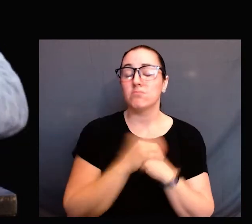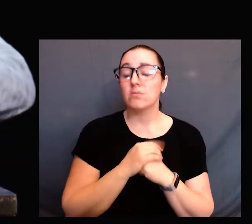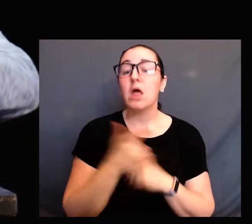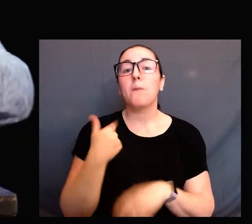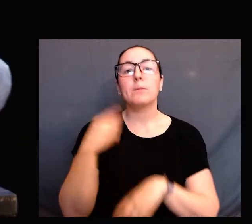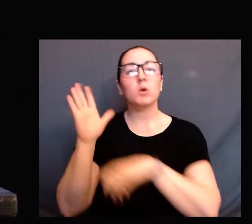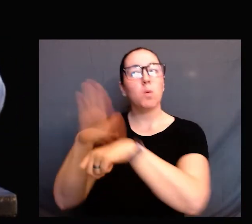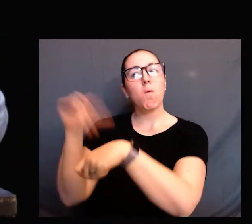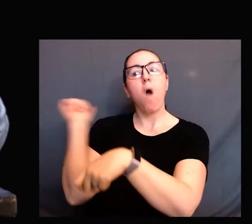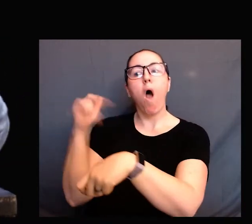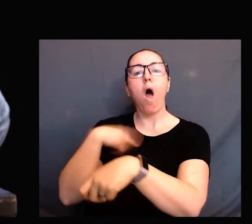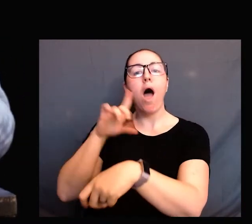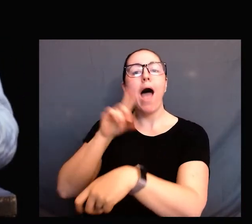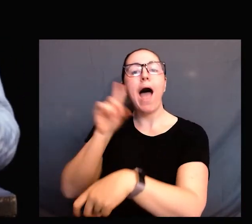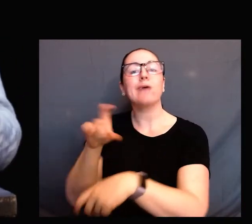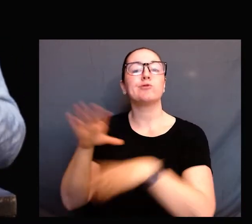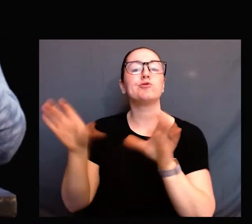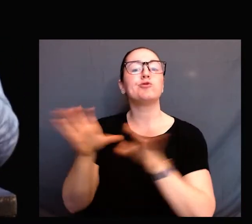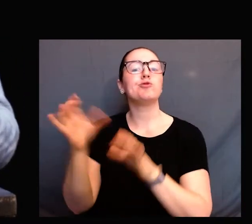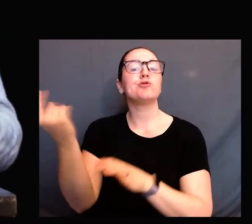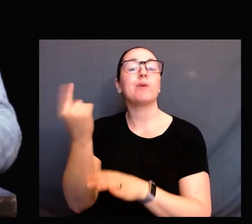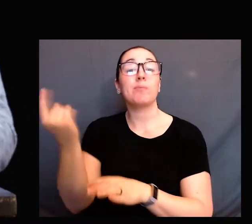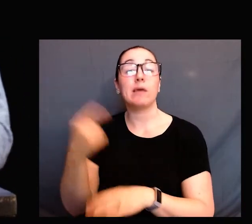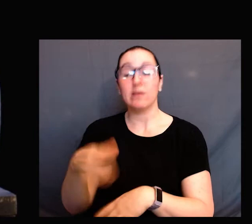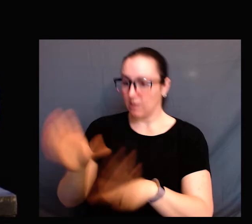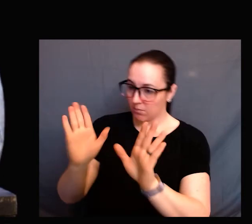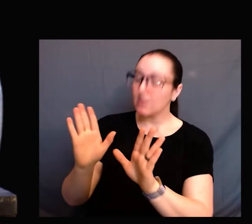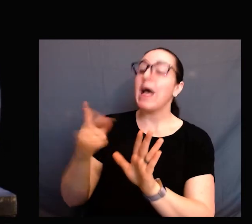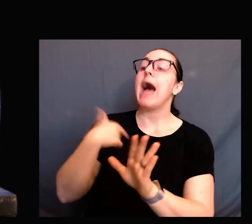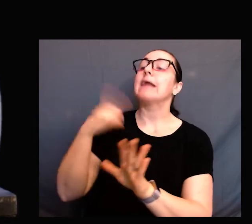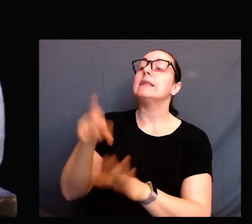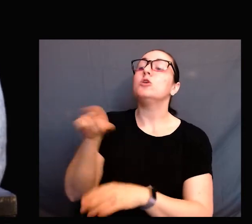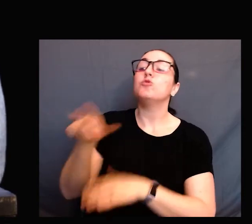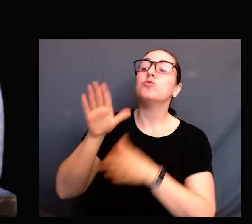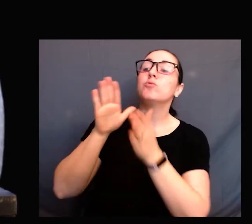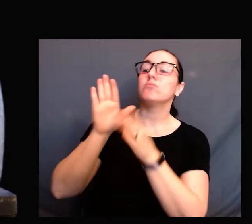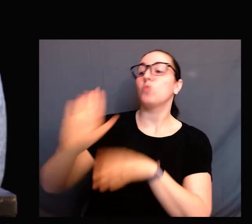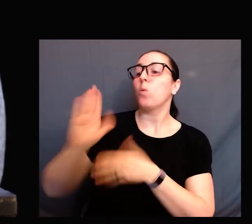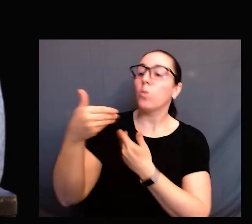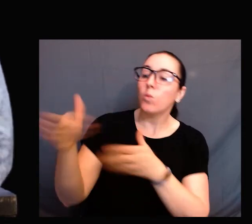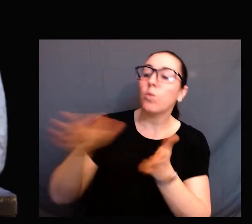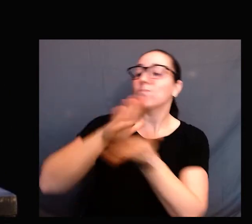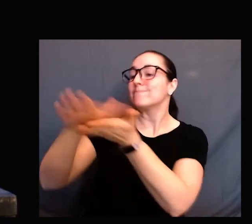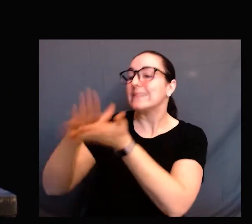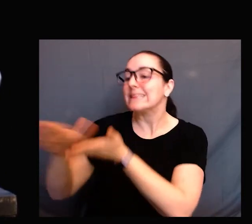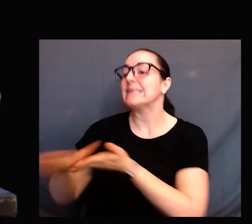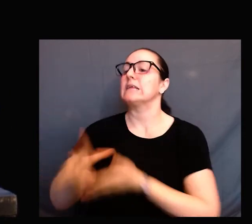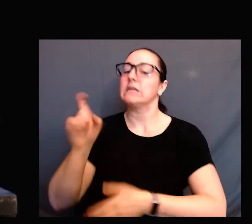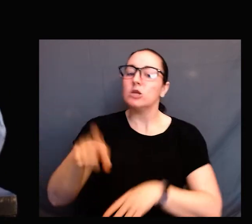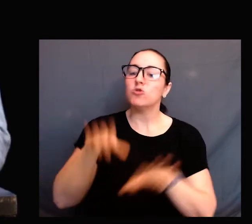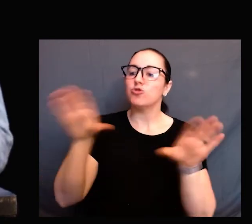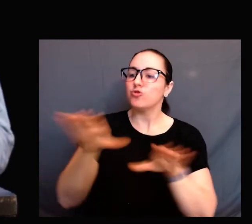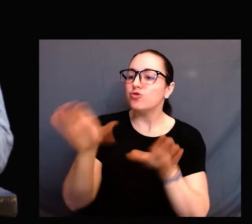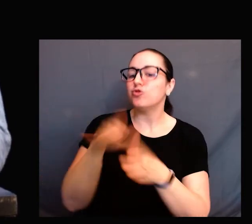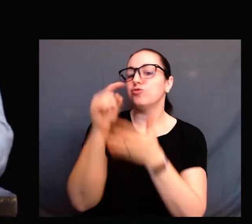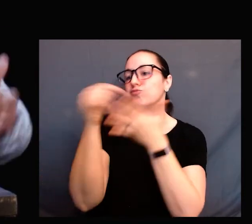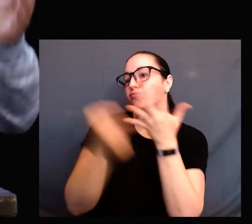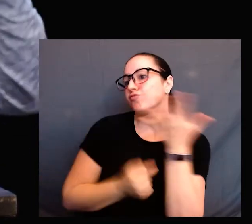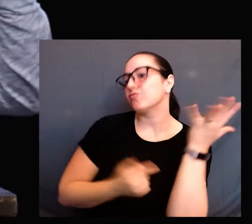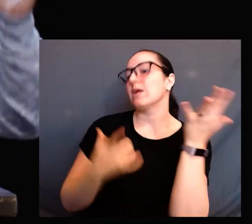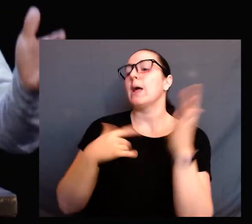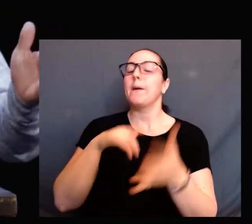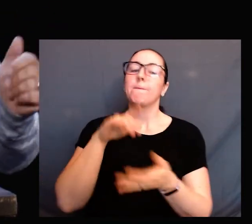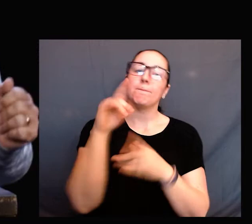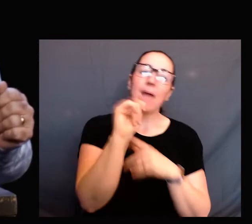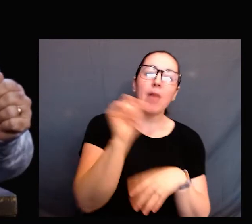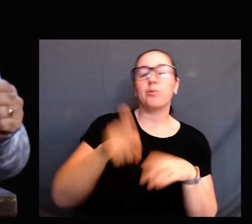it was. I could call them and ask them to do something. I'd say, hey, listen, I need you to clean your room. I need you to get these chores done. I